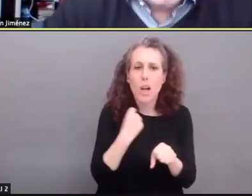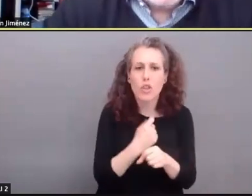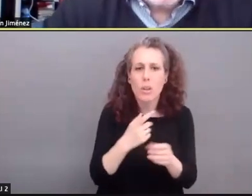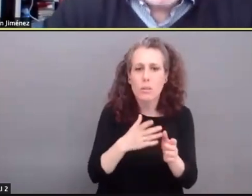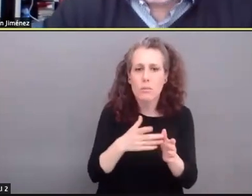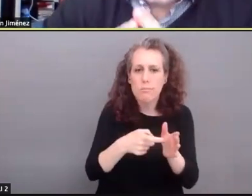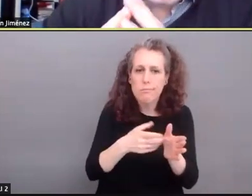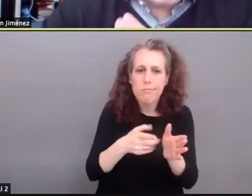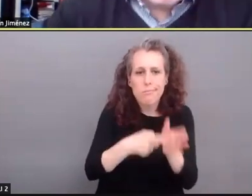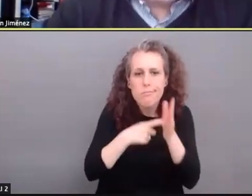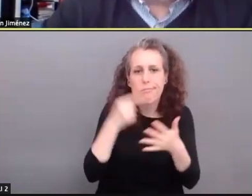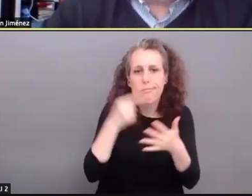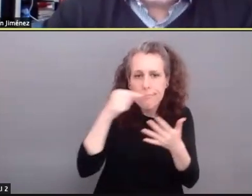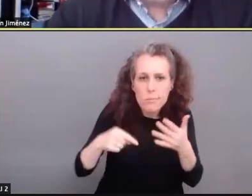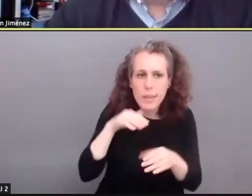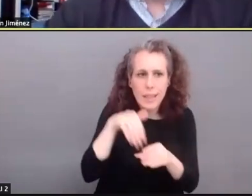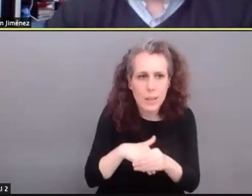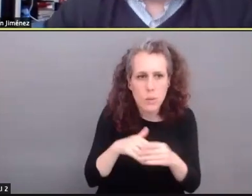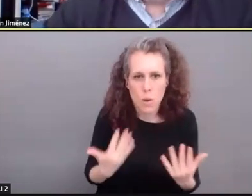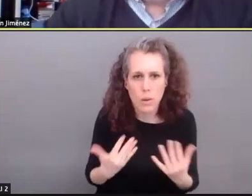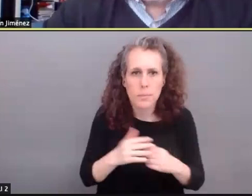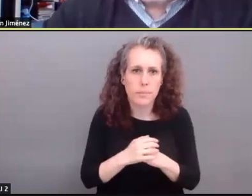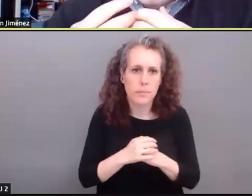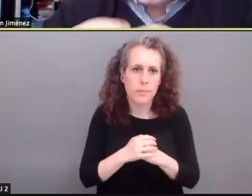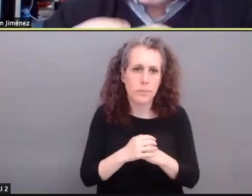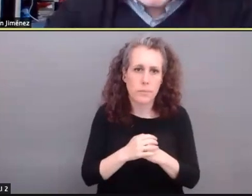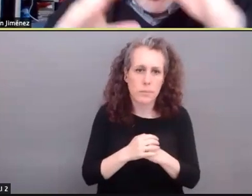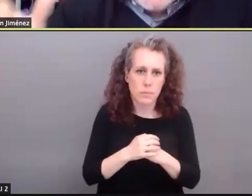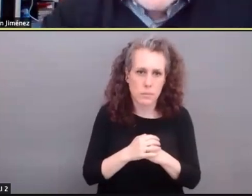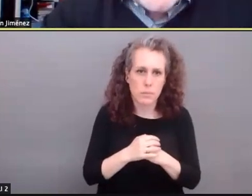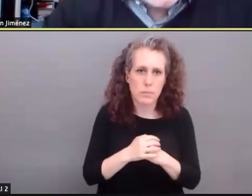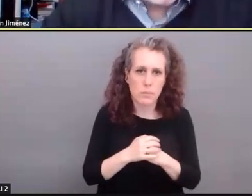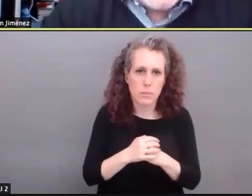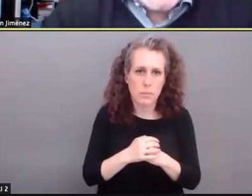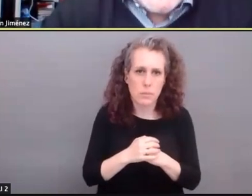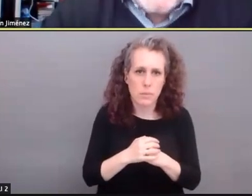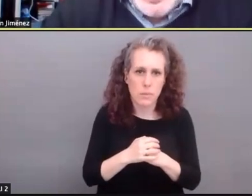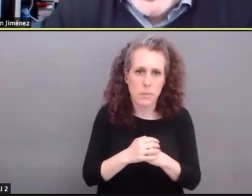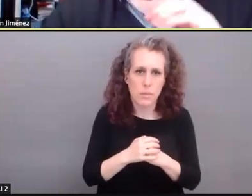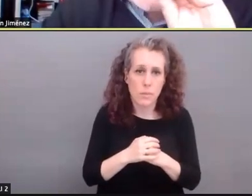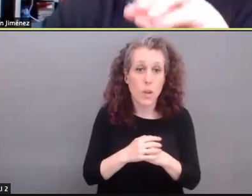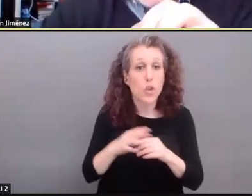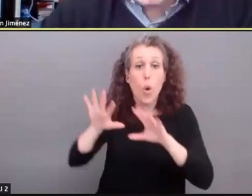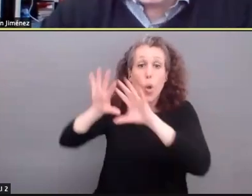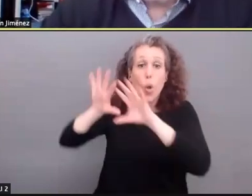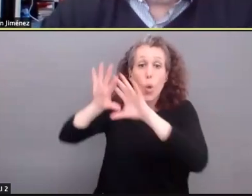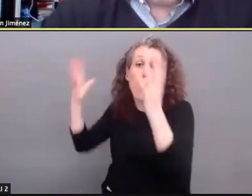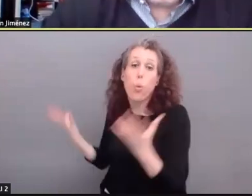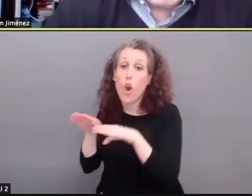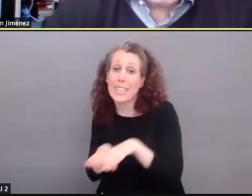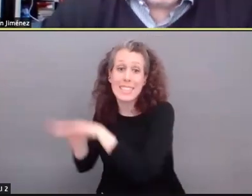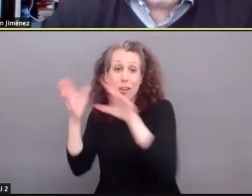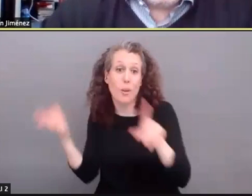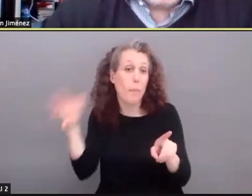standards, because maybe not all the world standard applies in our specific